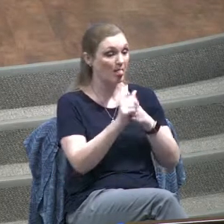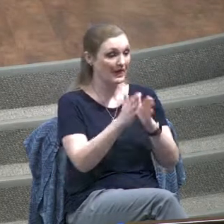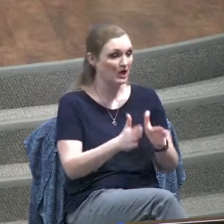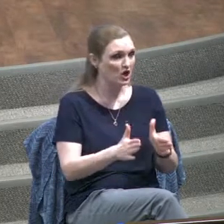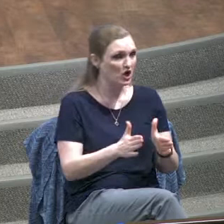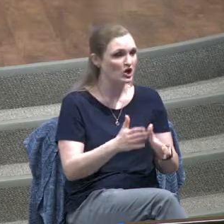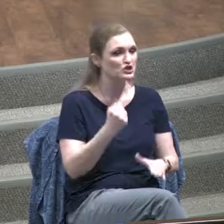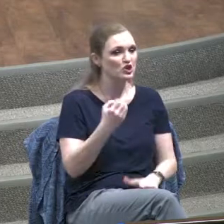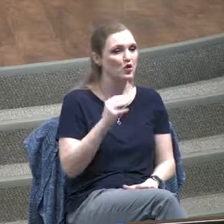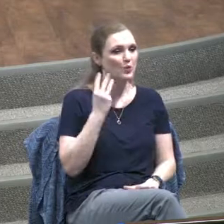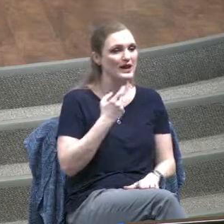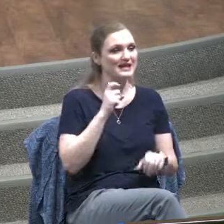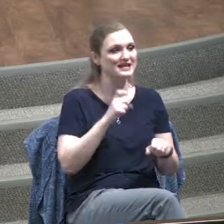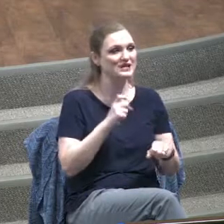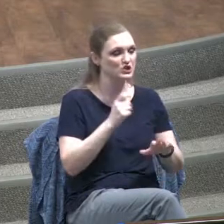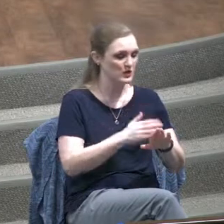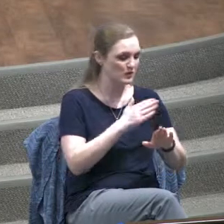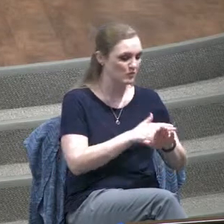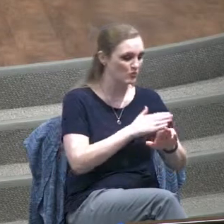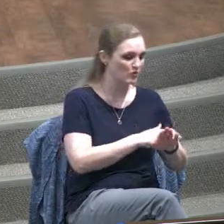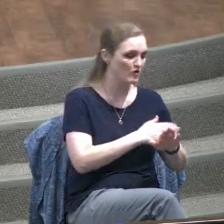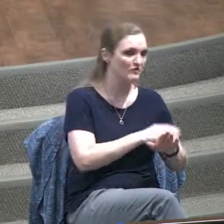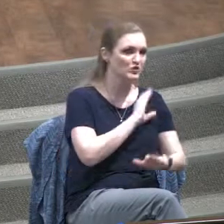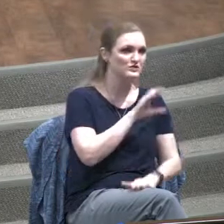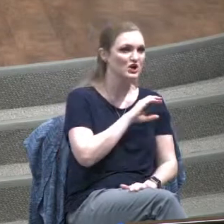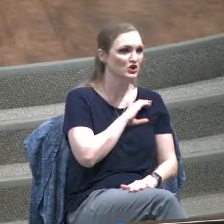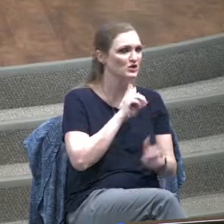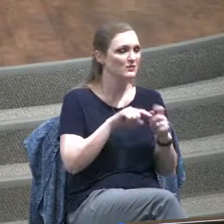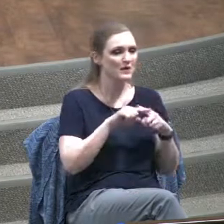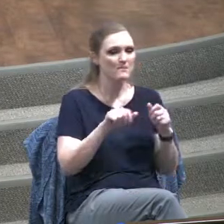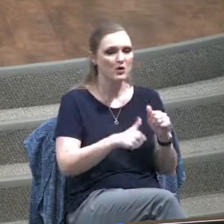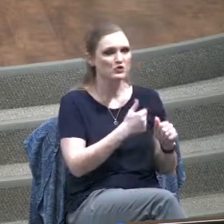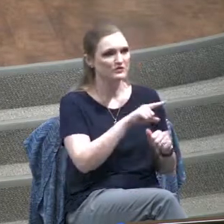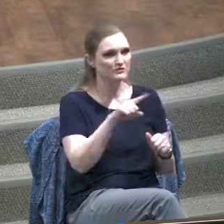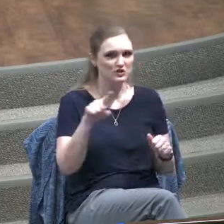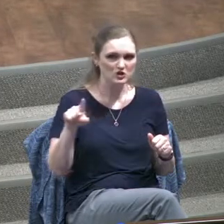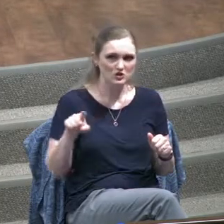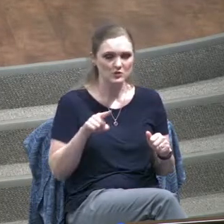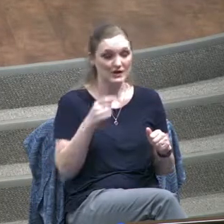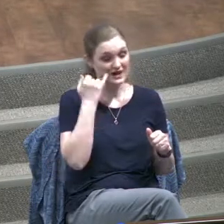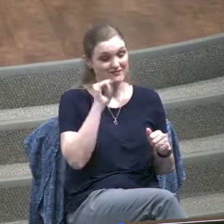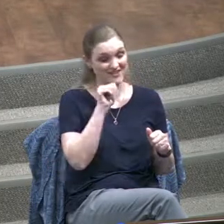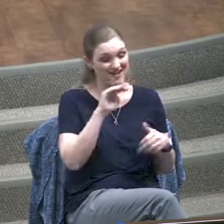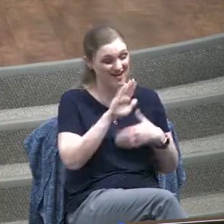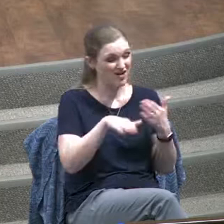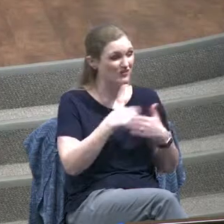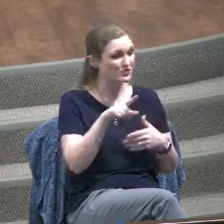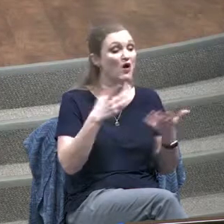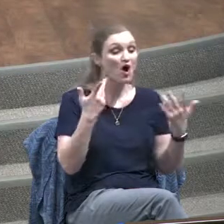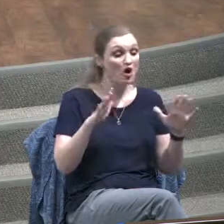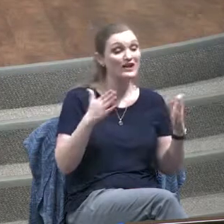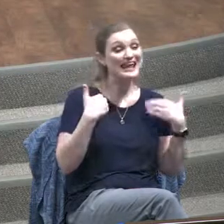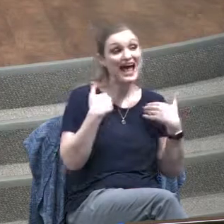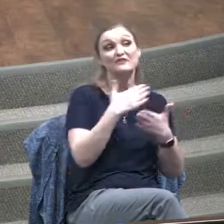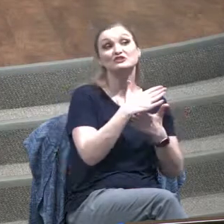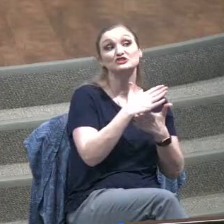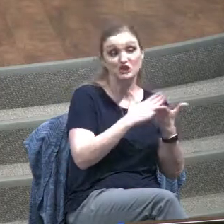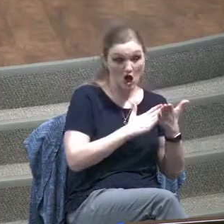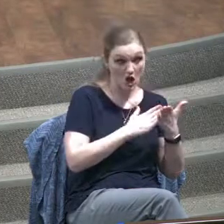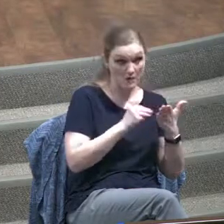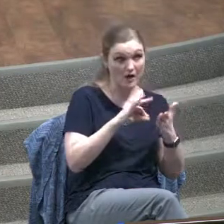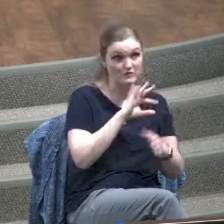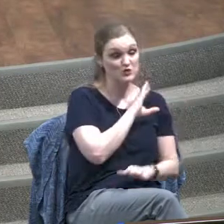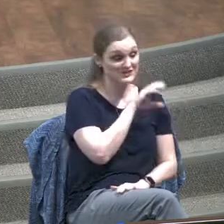possess if we want to be a leader. And as I said, most of you, if not all of you, possess several of